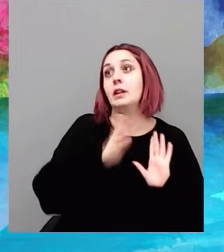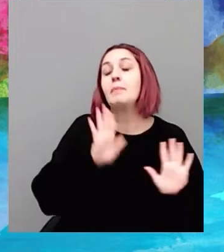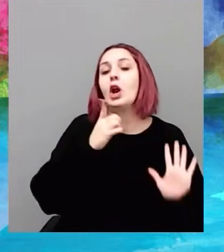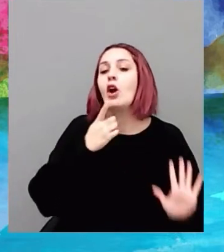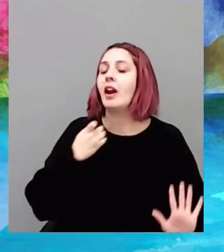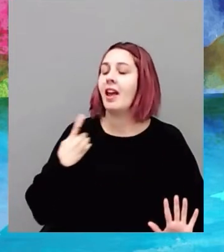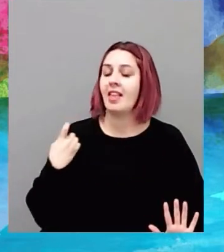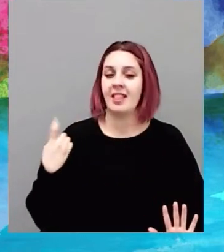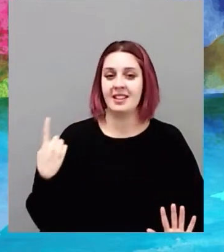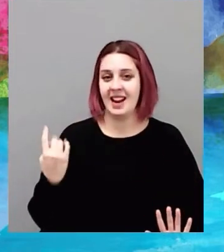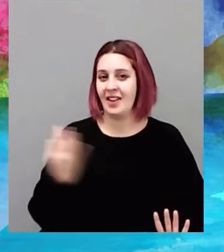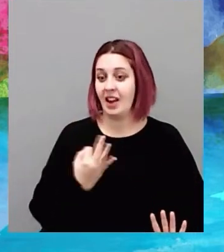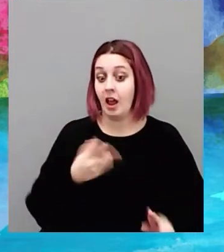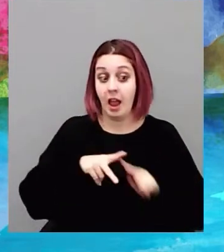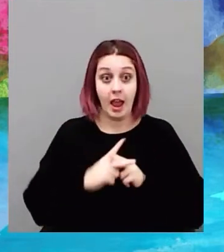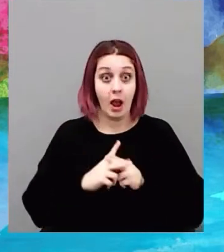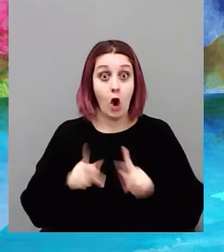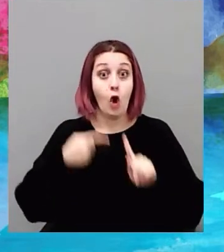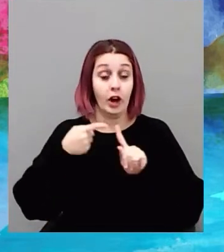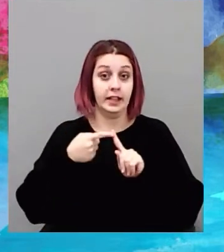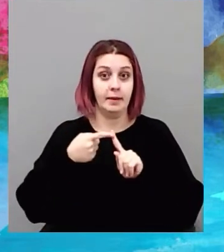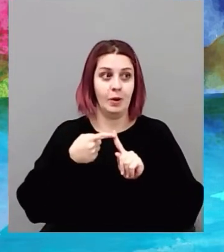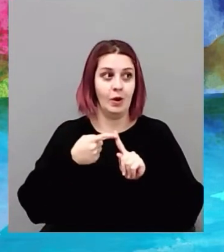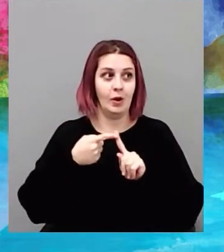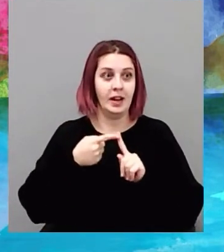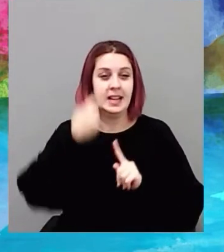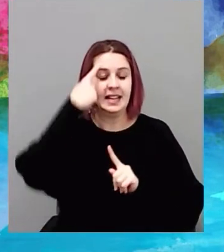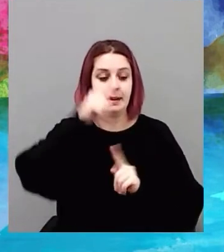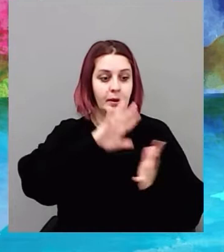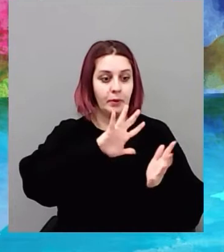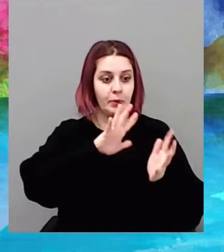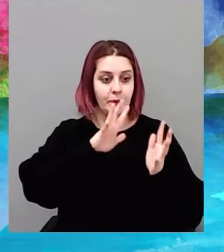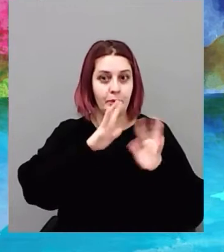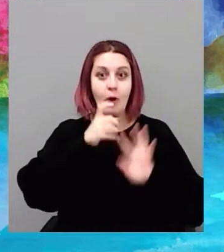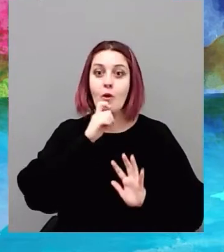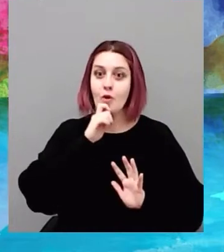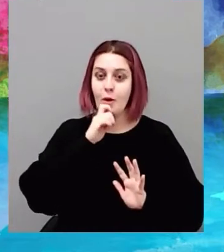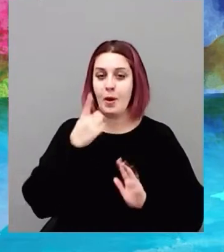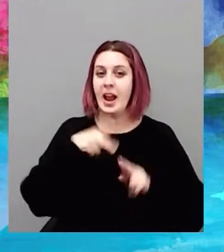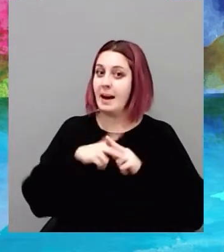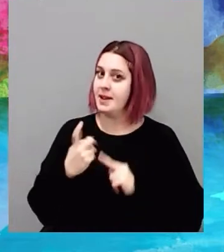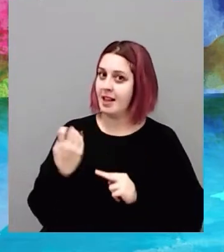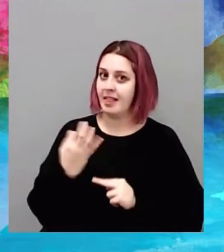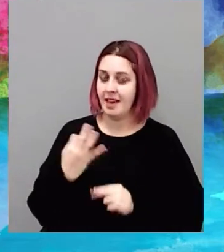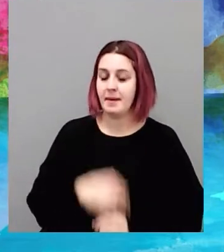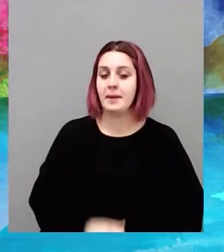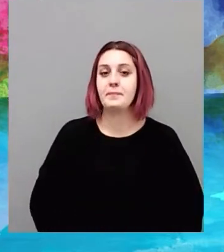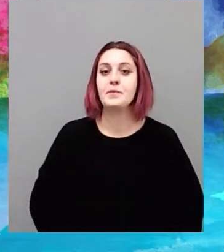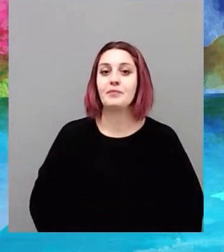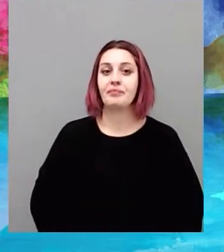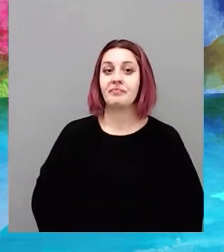improve it. So it's important to follow up. Our follow-up tool enables the place or a manager